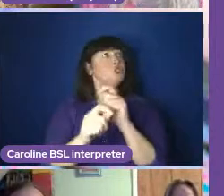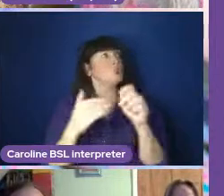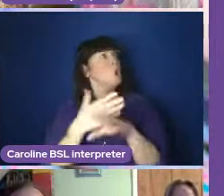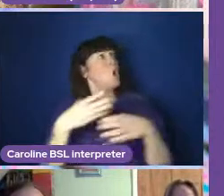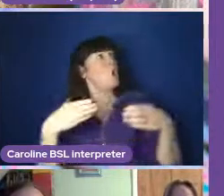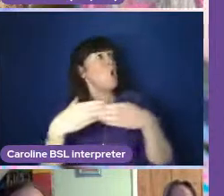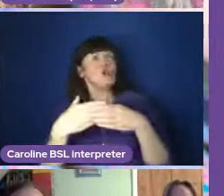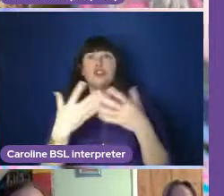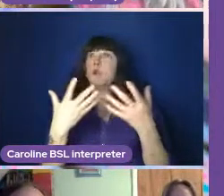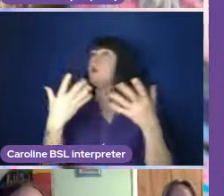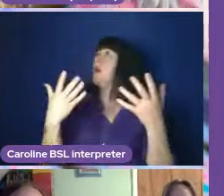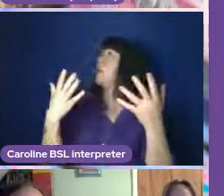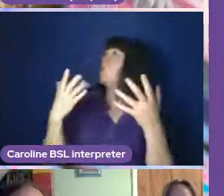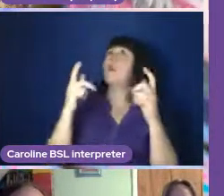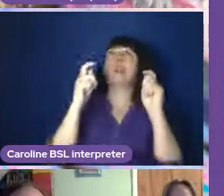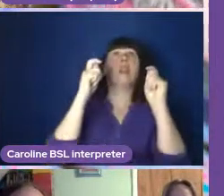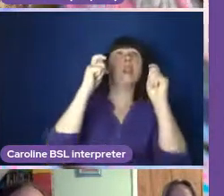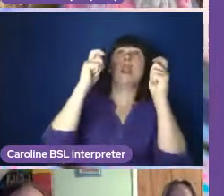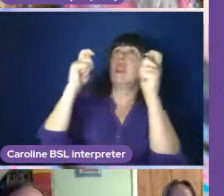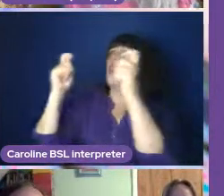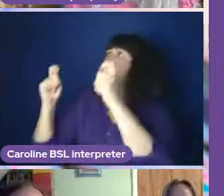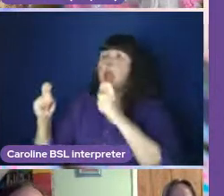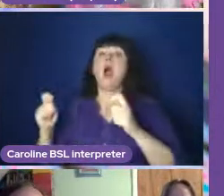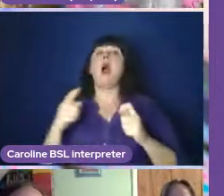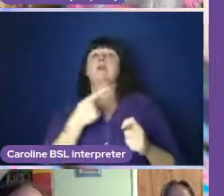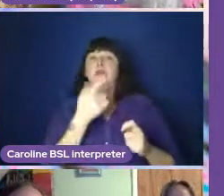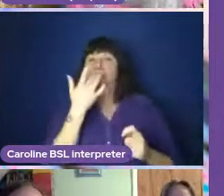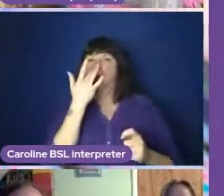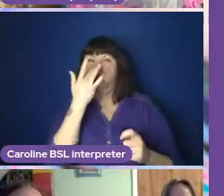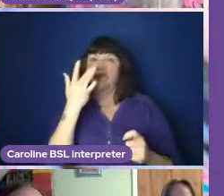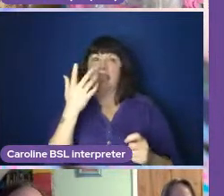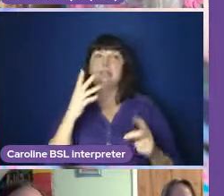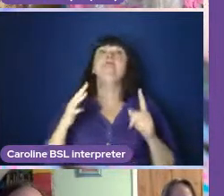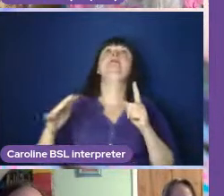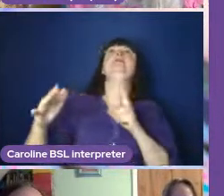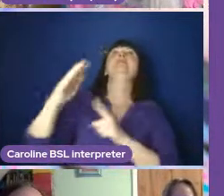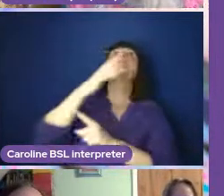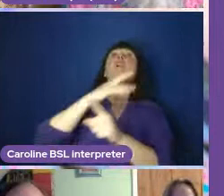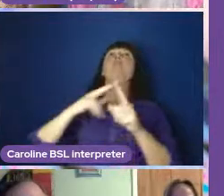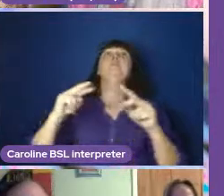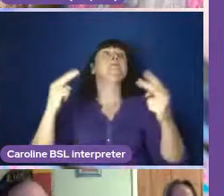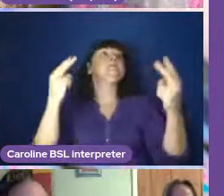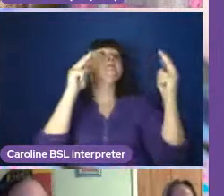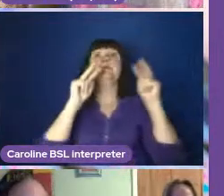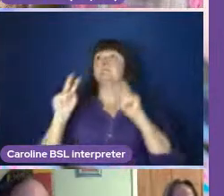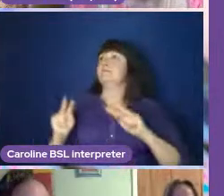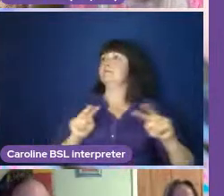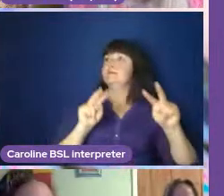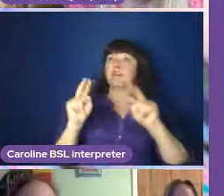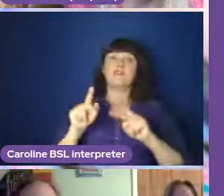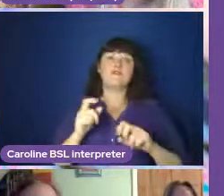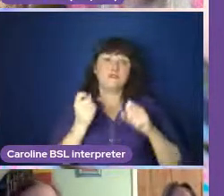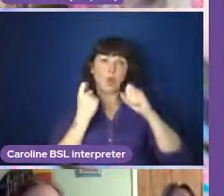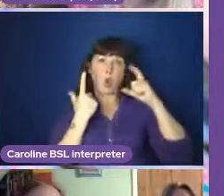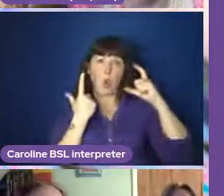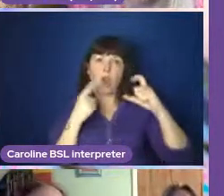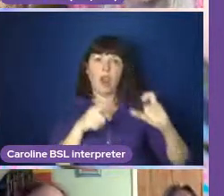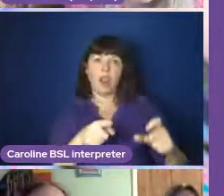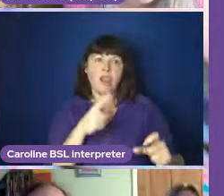put it in my pretend house here. I would love to live in this house. How cool is it? It's